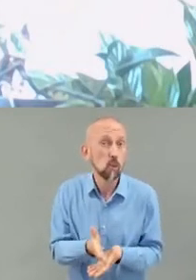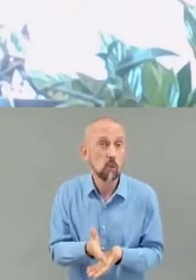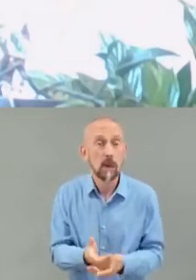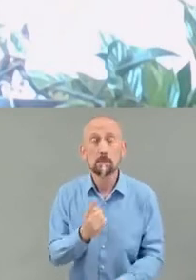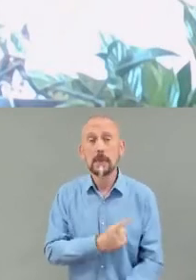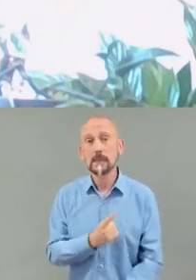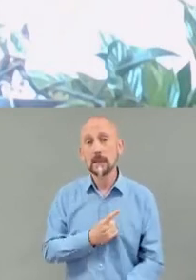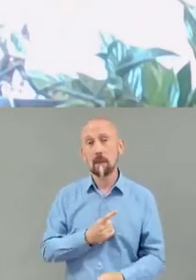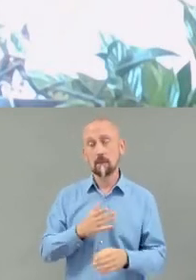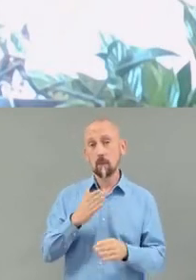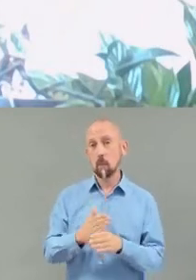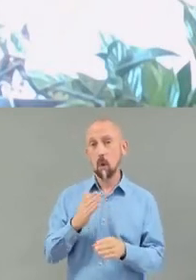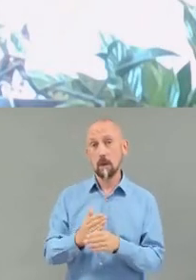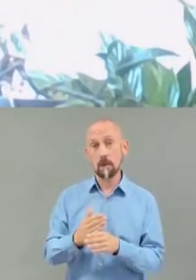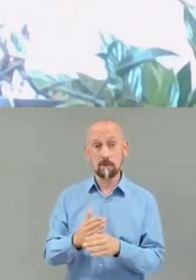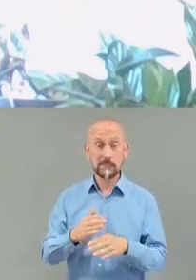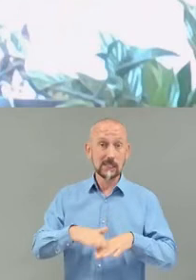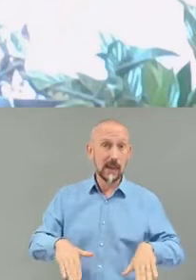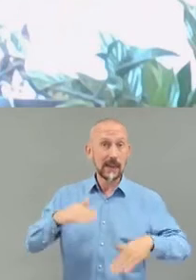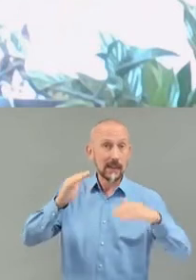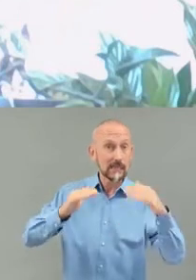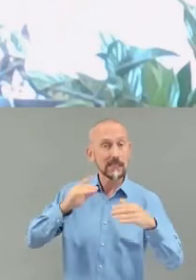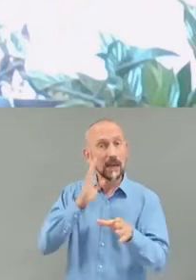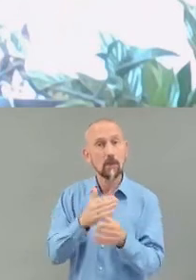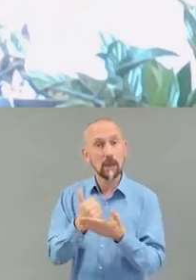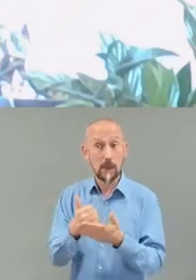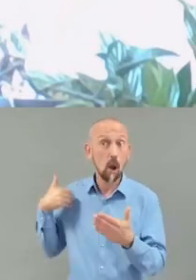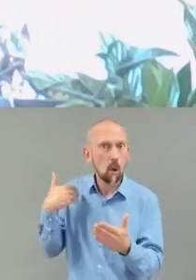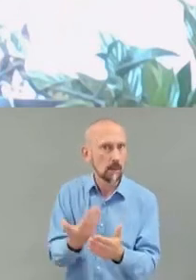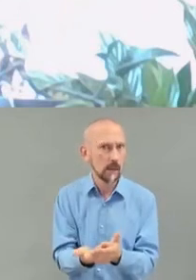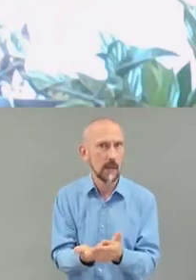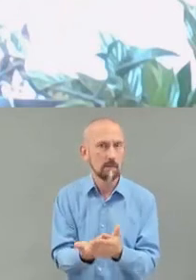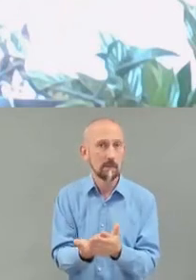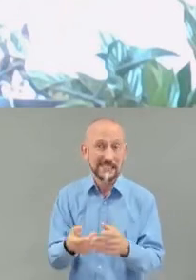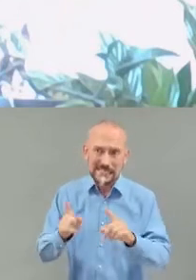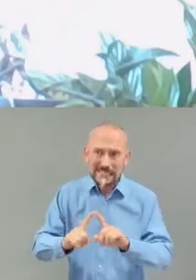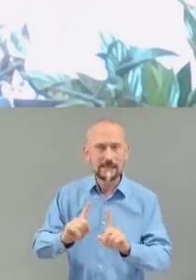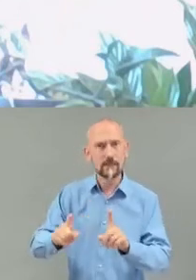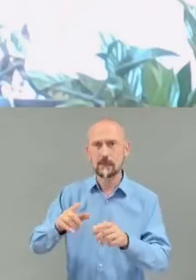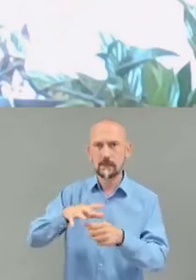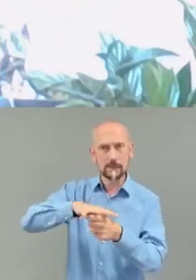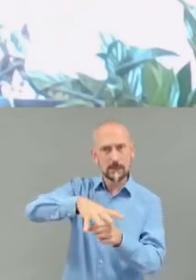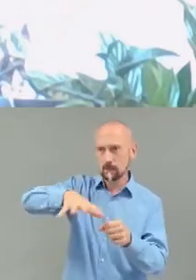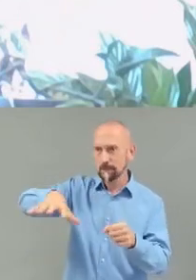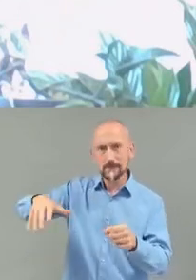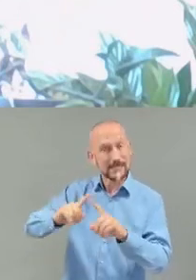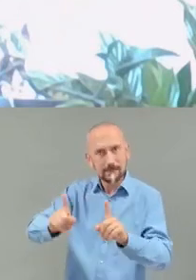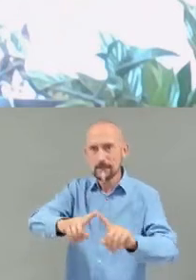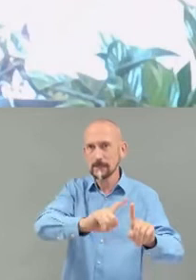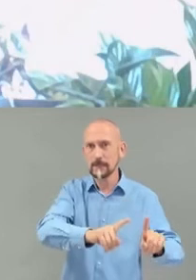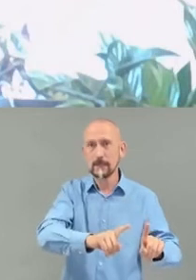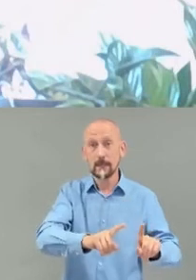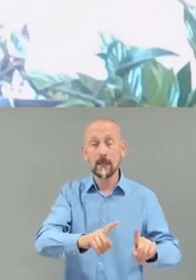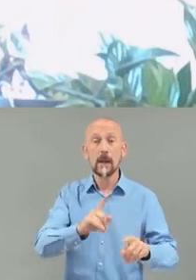adolescent psychotherapist for a long time, worked in many different contexts, but for most of it, the place for